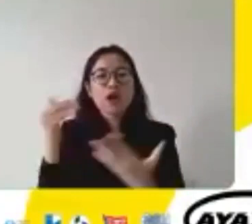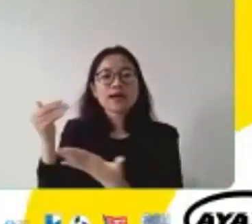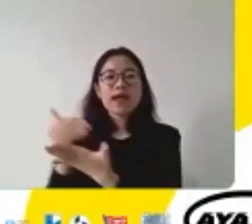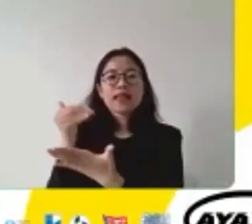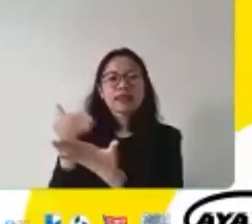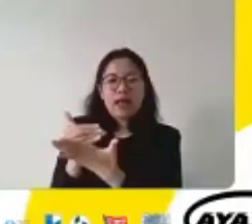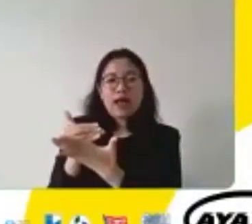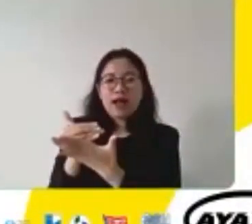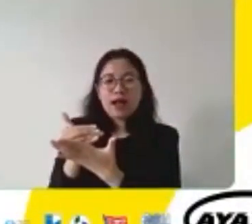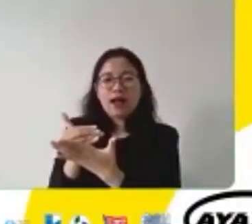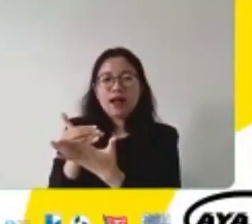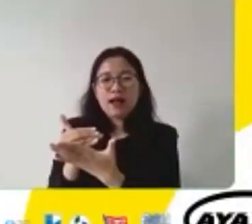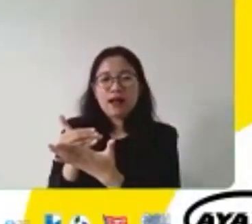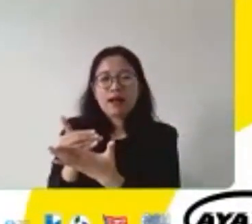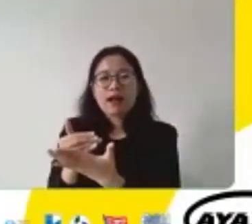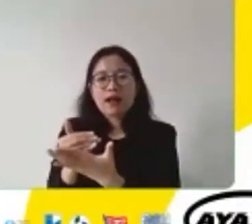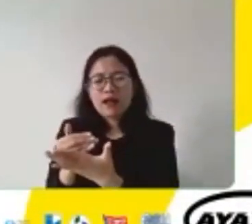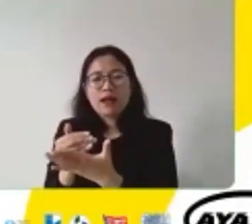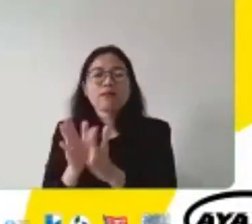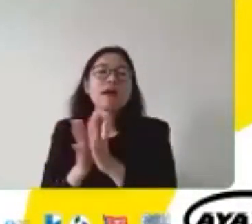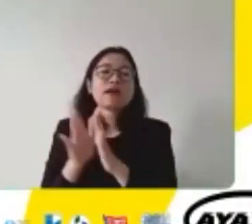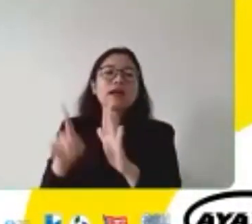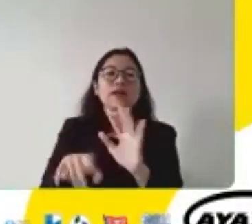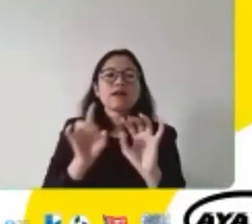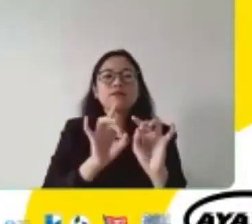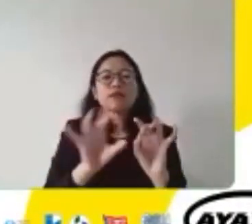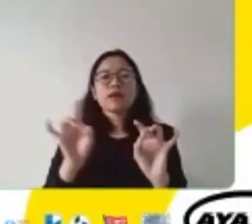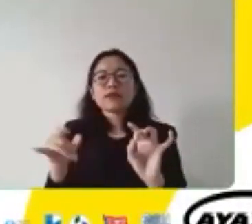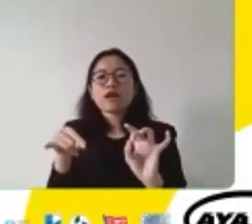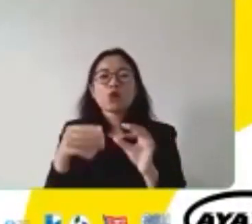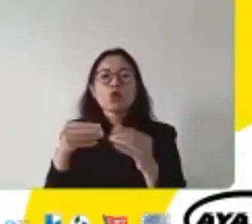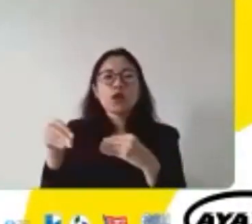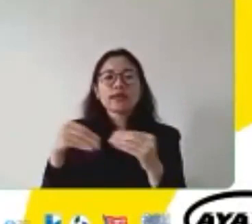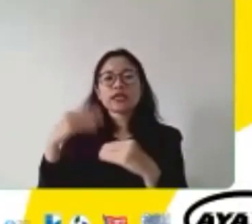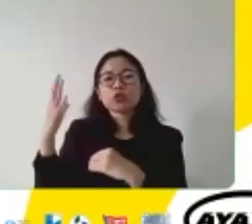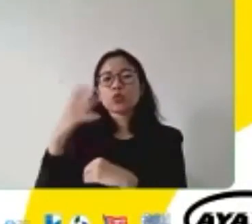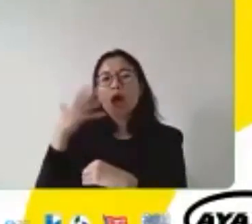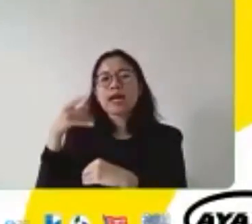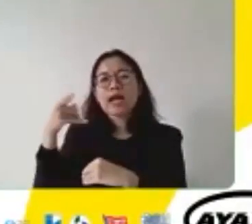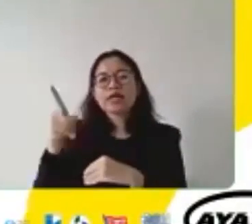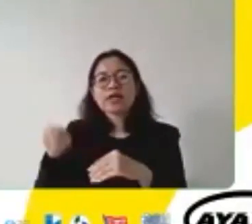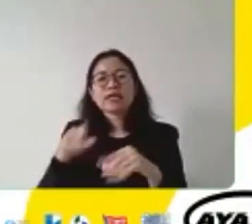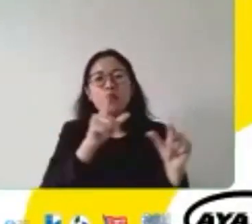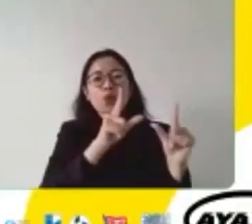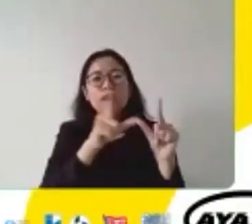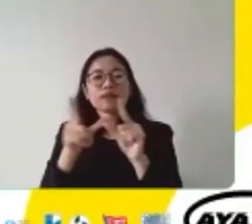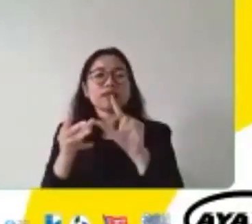air quality as a risk factor into the public health space as well. Next slide.